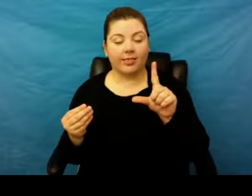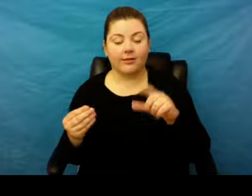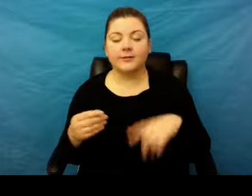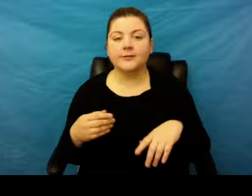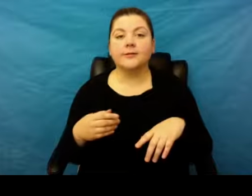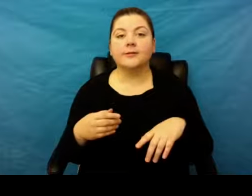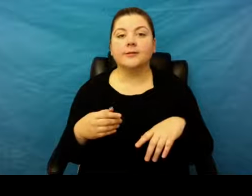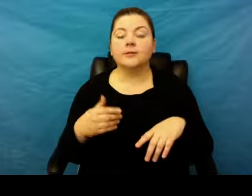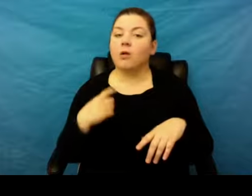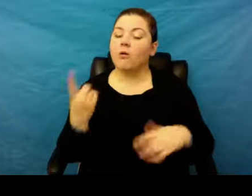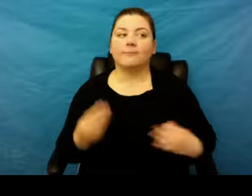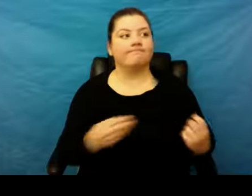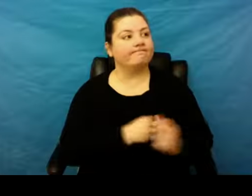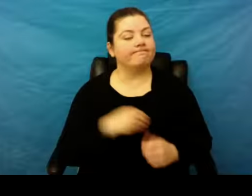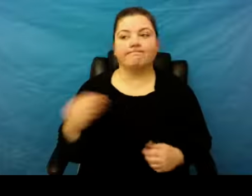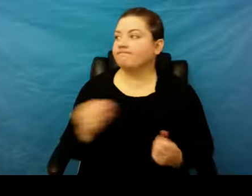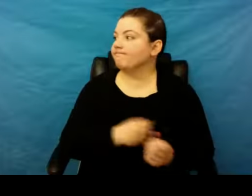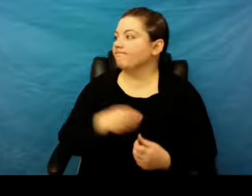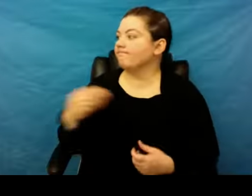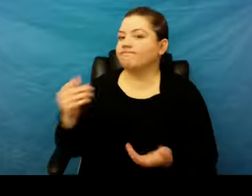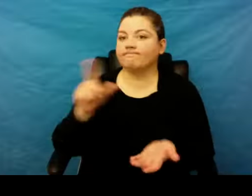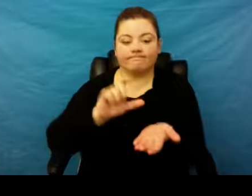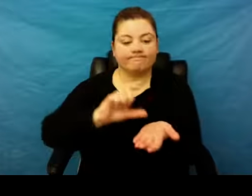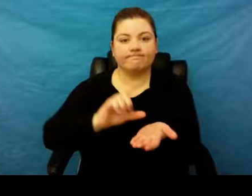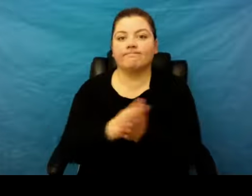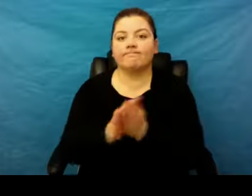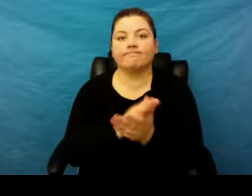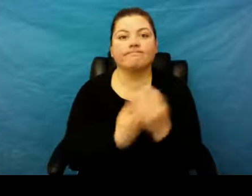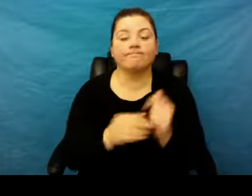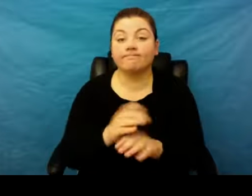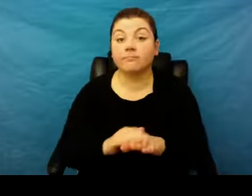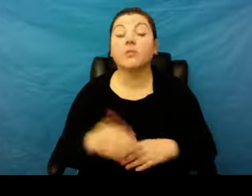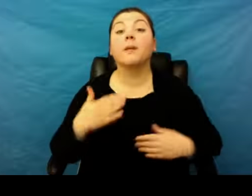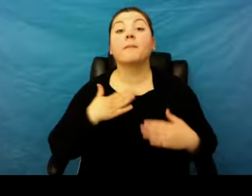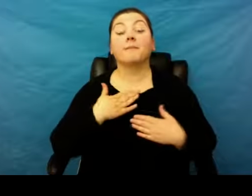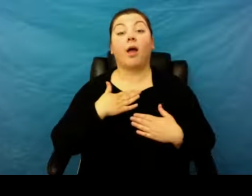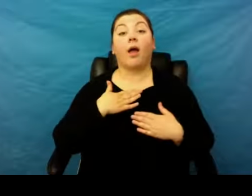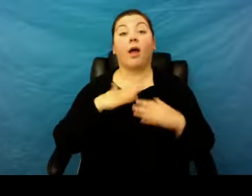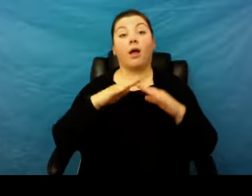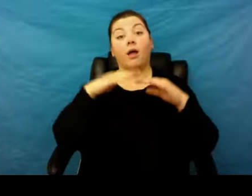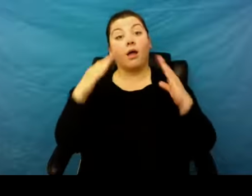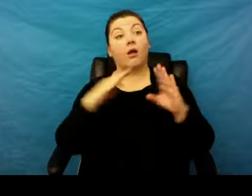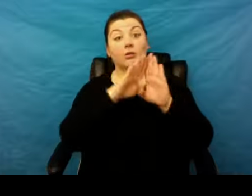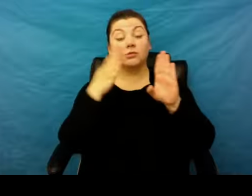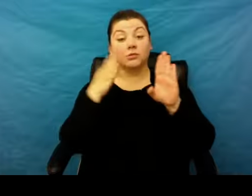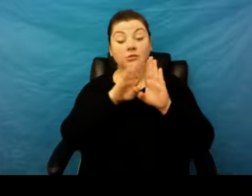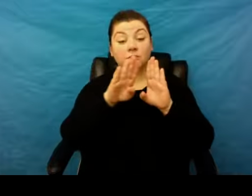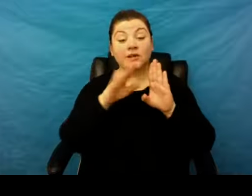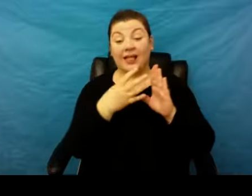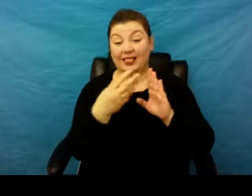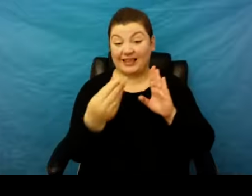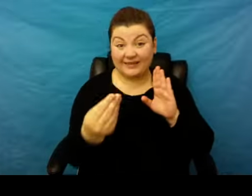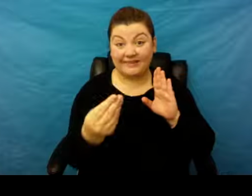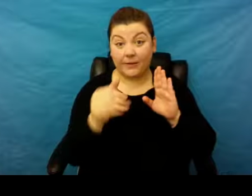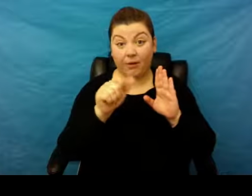So walk around with Purell. And so when I leave my apartment, everything that I see that I'm going to touch, I